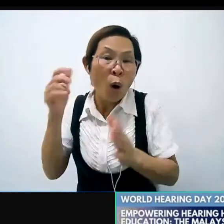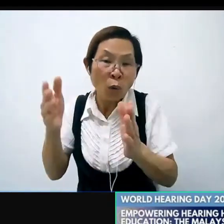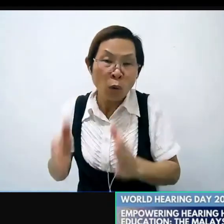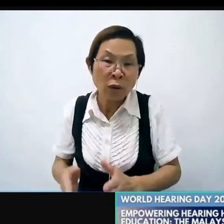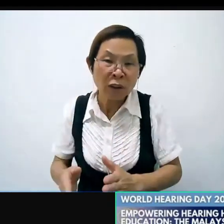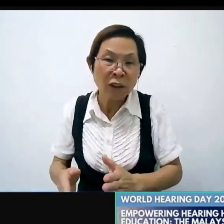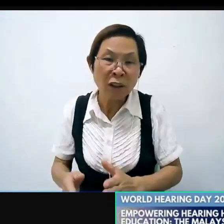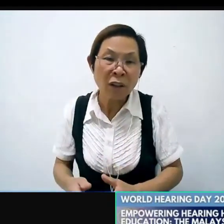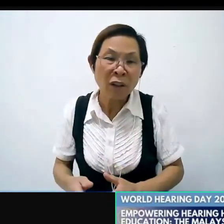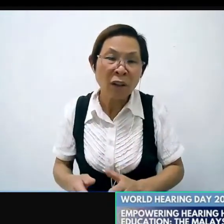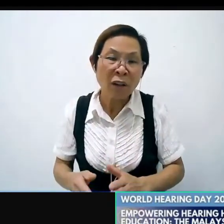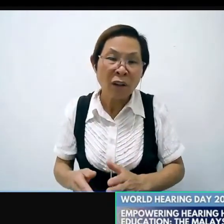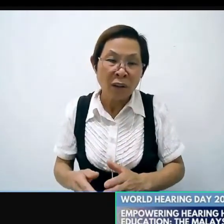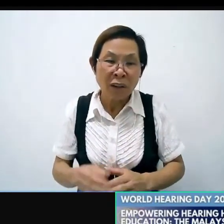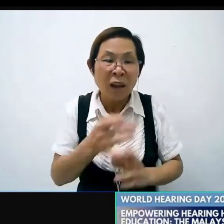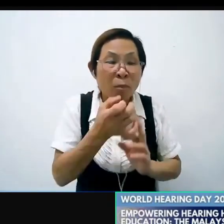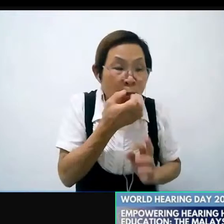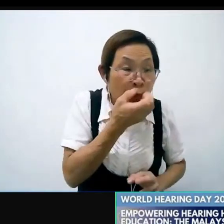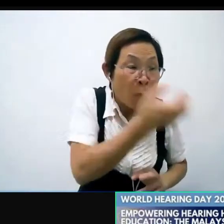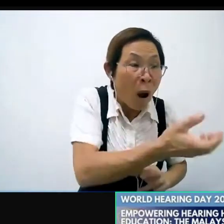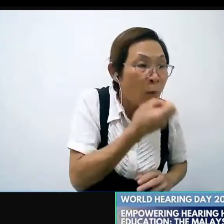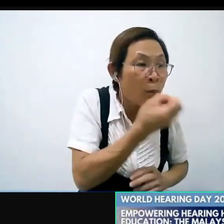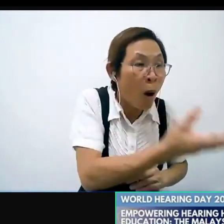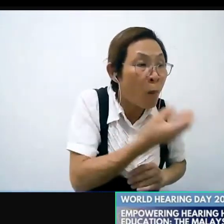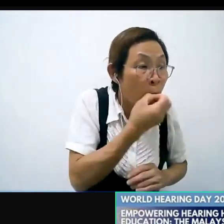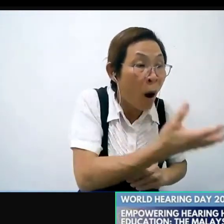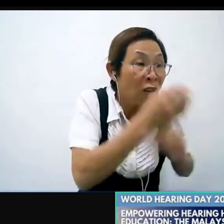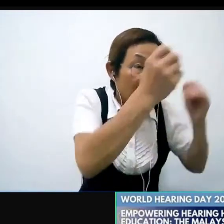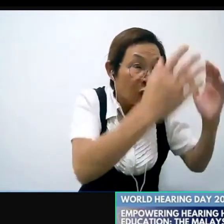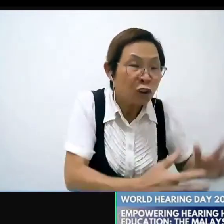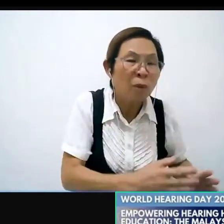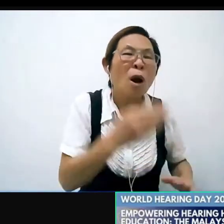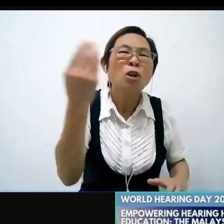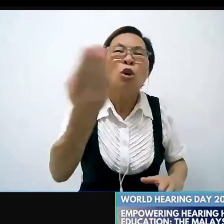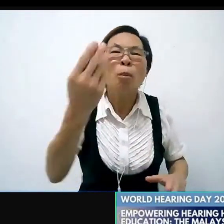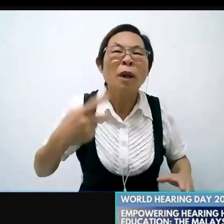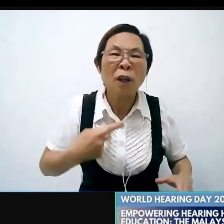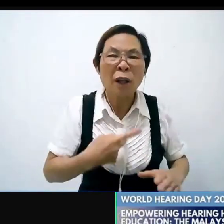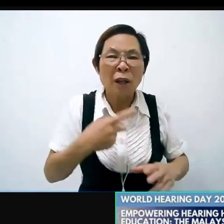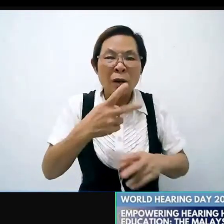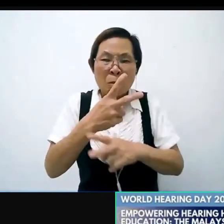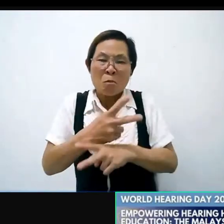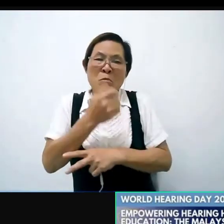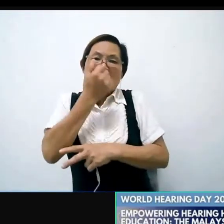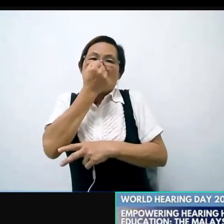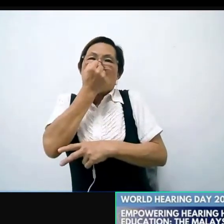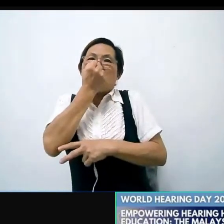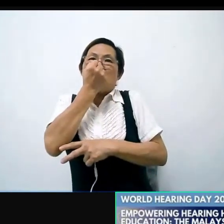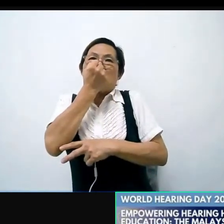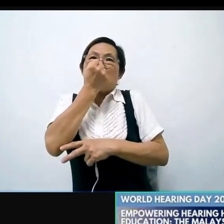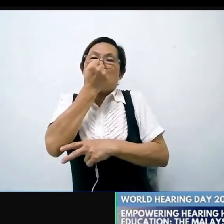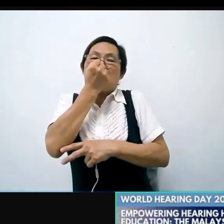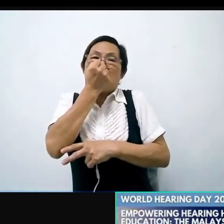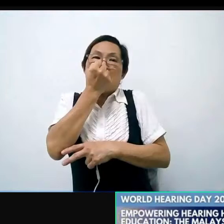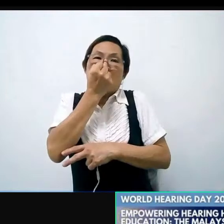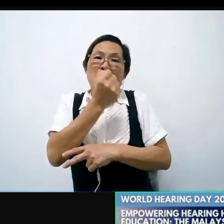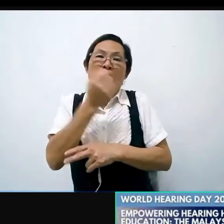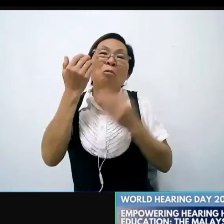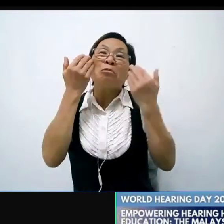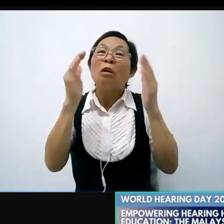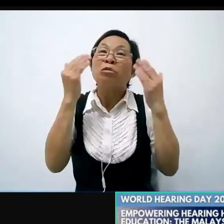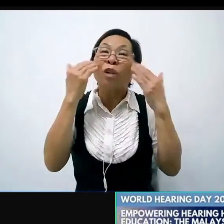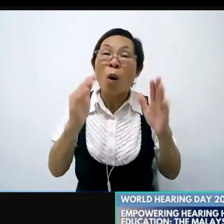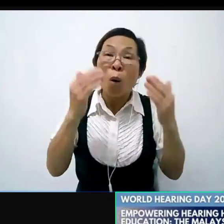facilities can give information to teachers. But usually we give that information without, we realize that